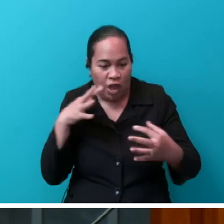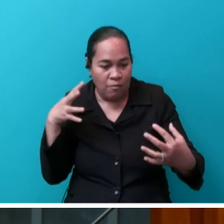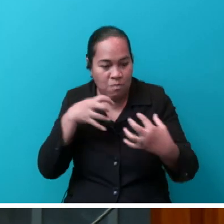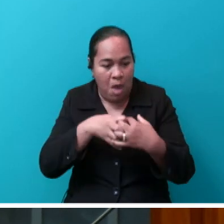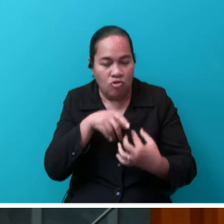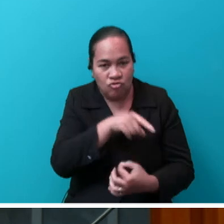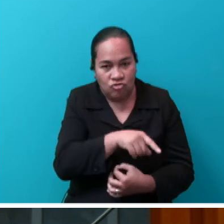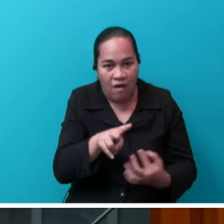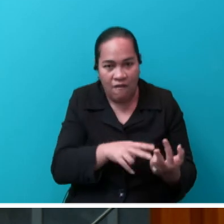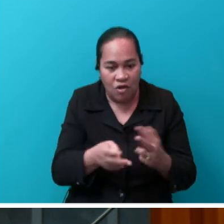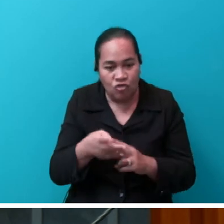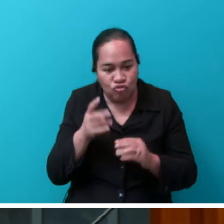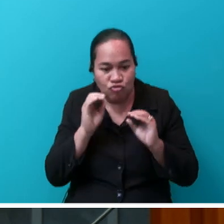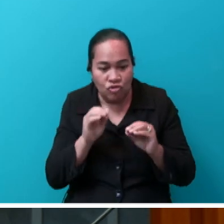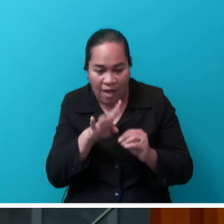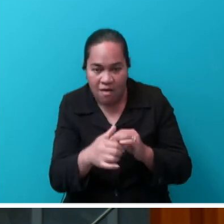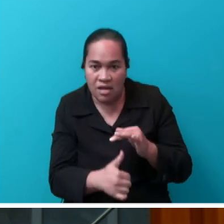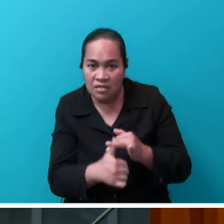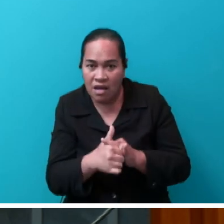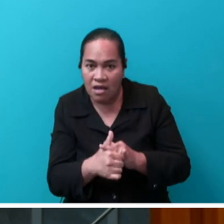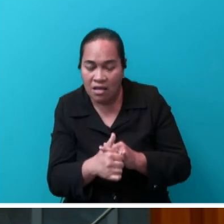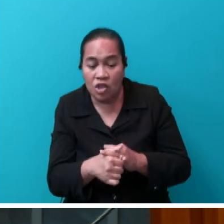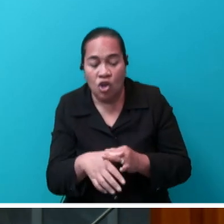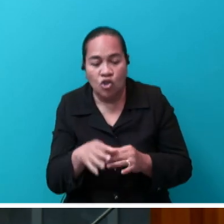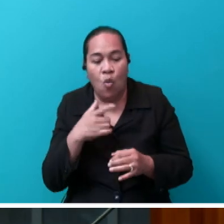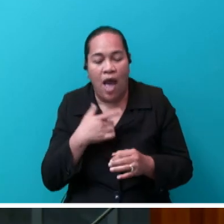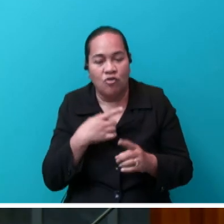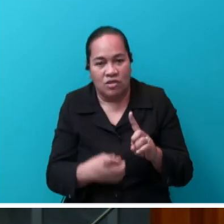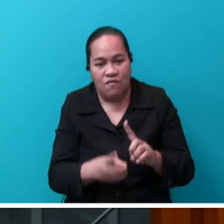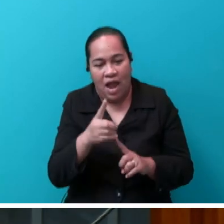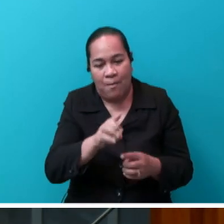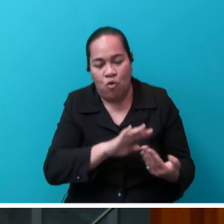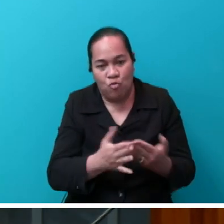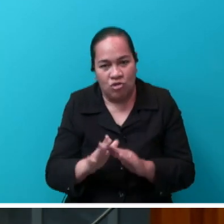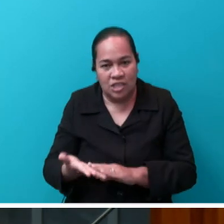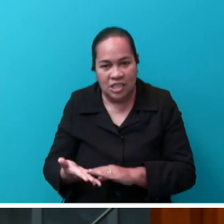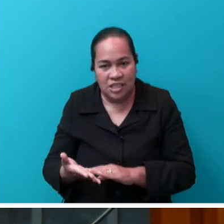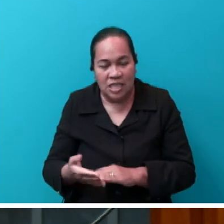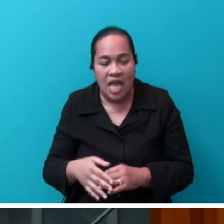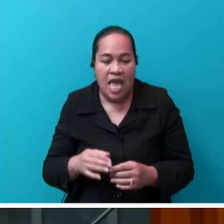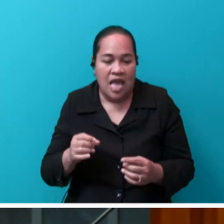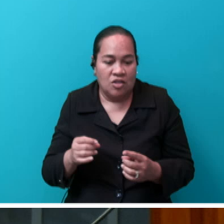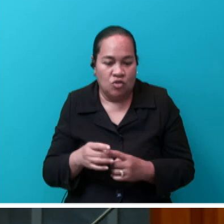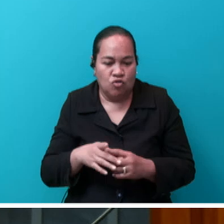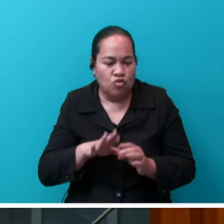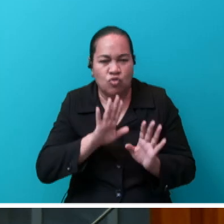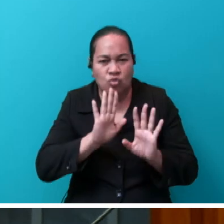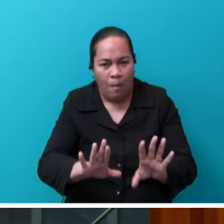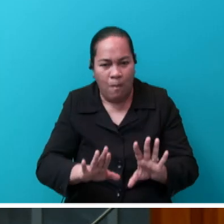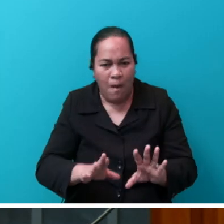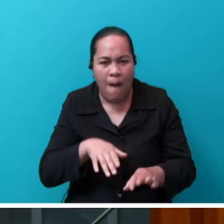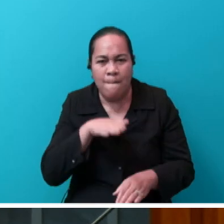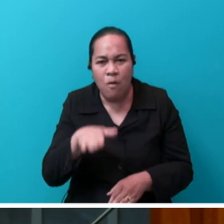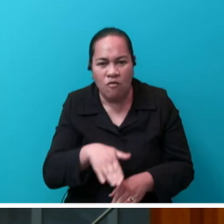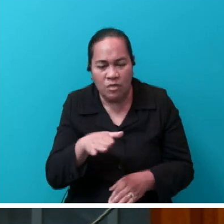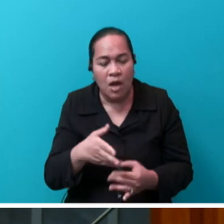context. It is an approach to develop communities and provide a means to eradicate poverty through